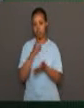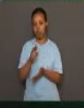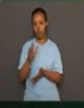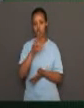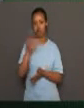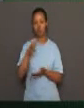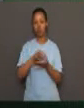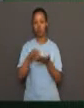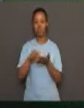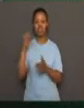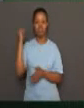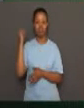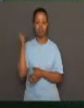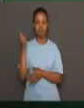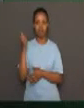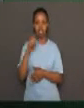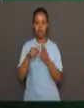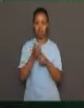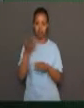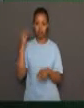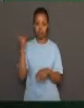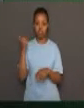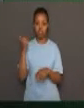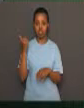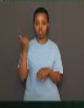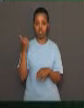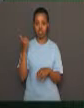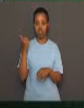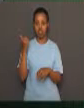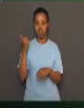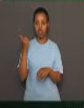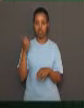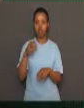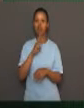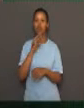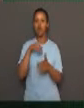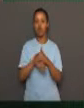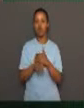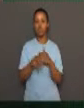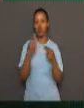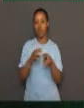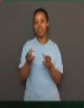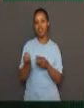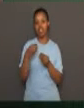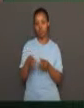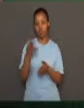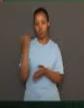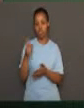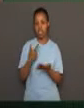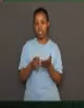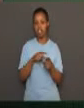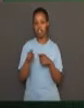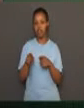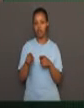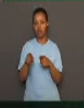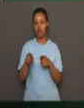300 million years ago, our ancestors were creatures who laid their eggs in water. These eggs were small and round and